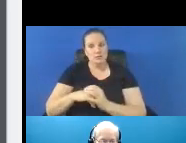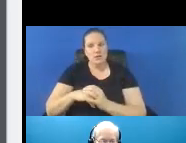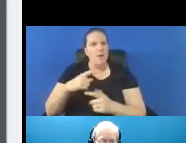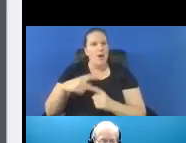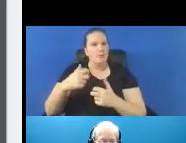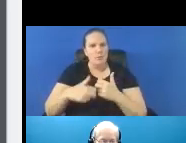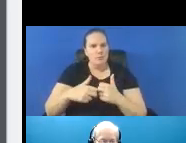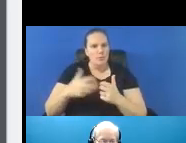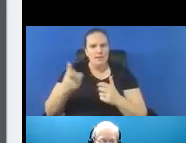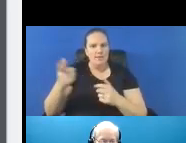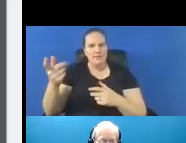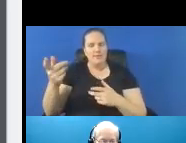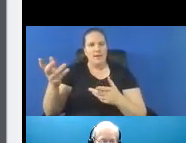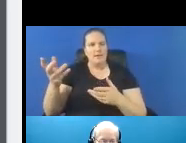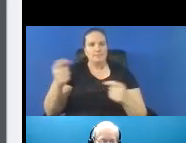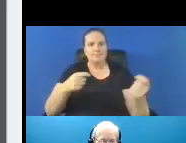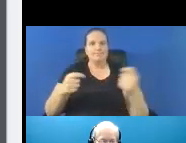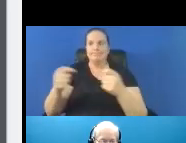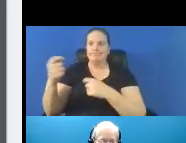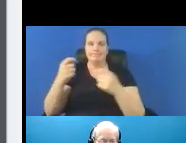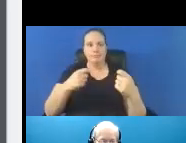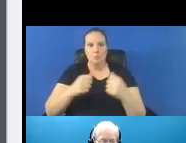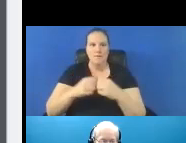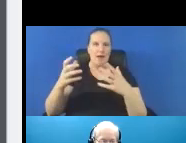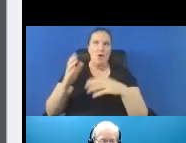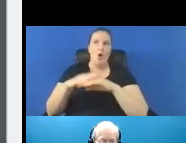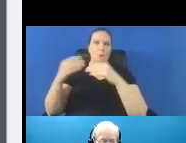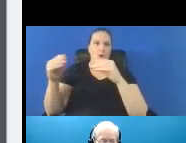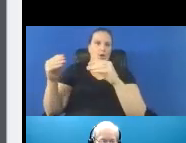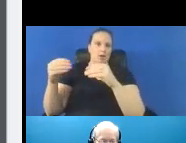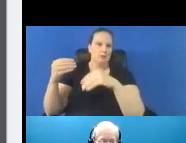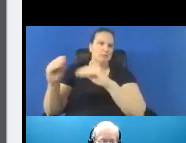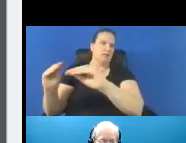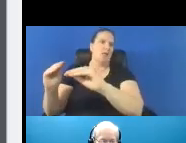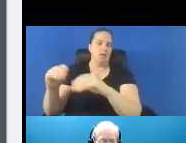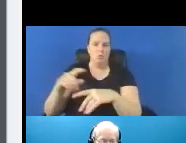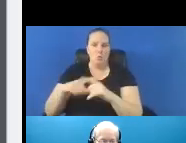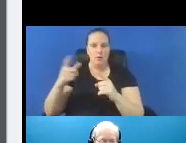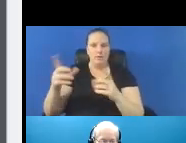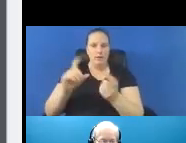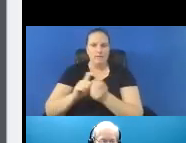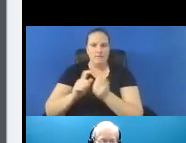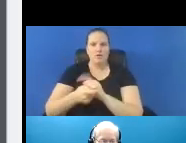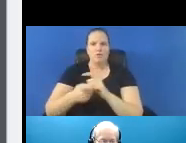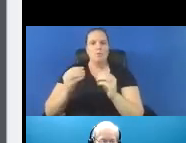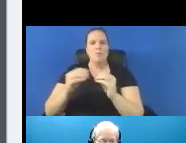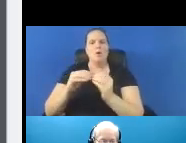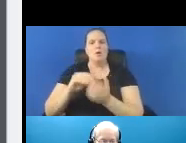is they trade hands often without going to market, or they get converted into more